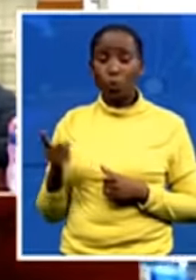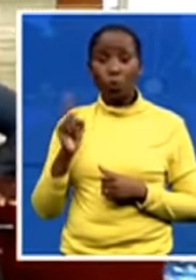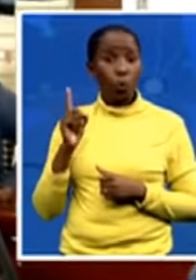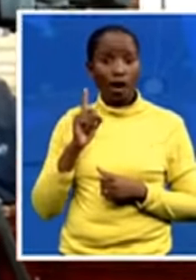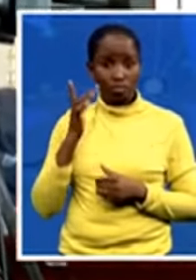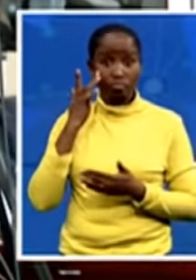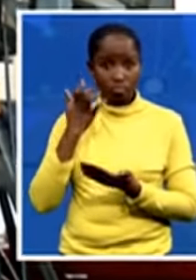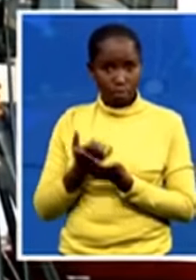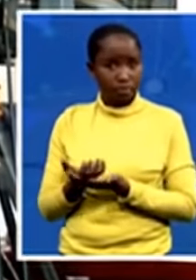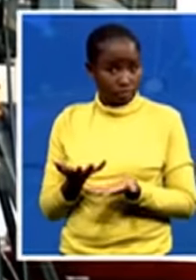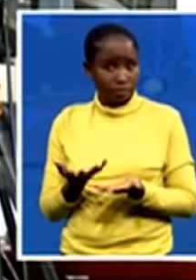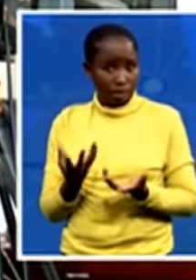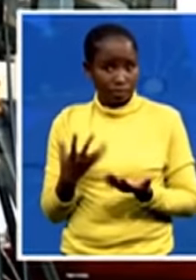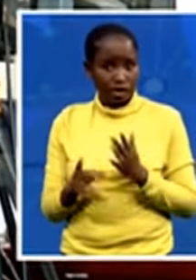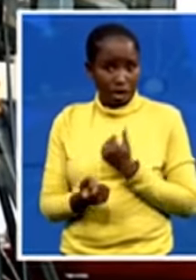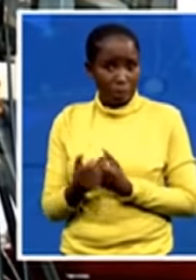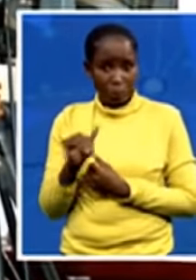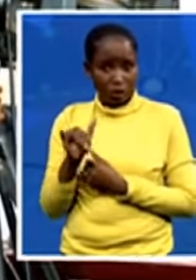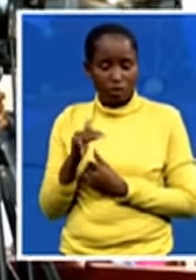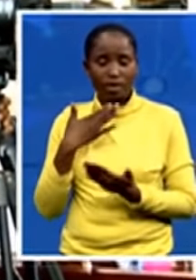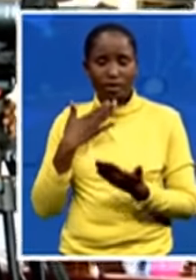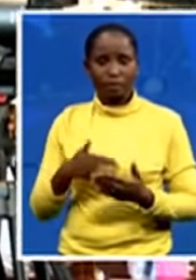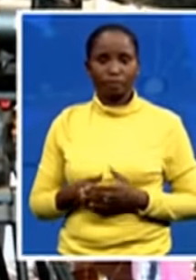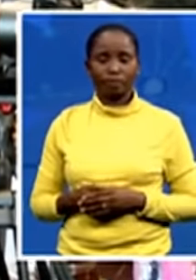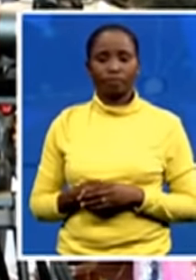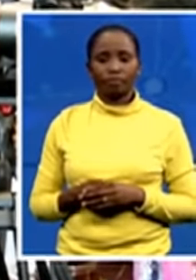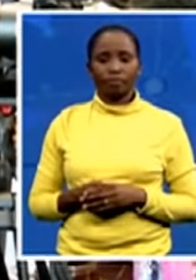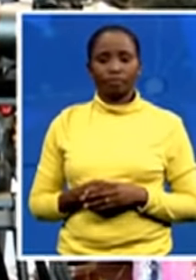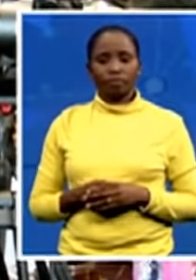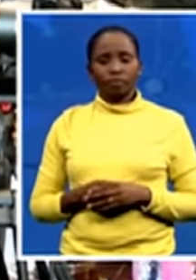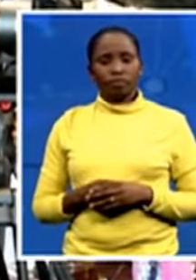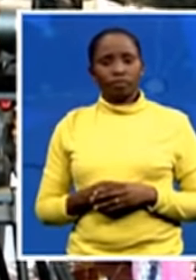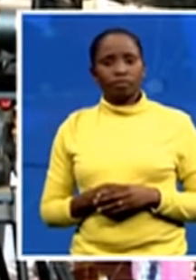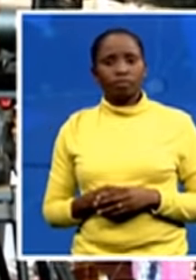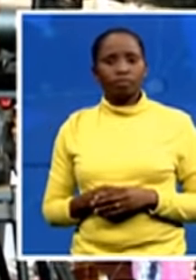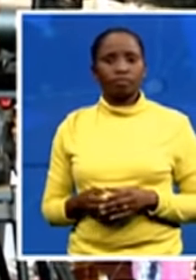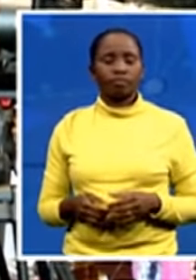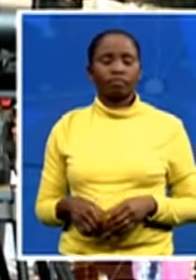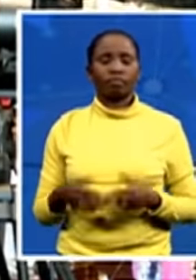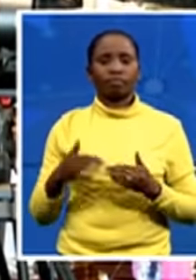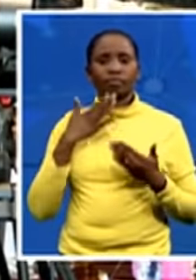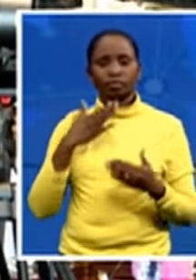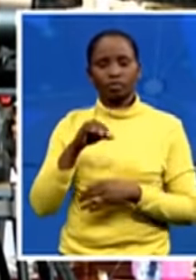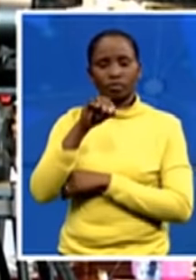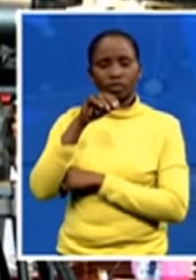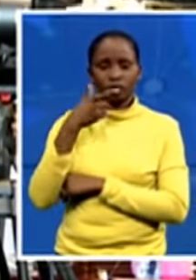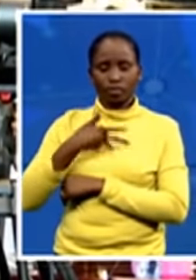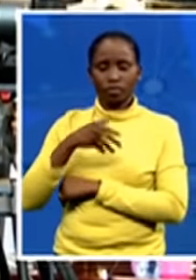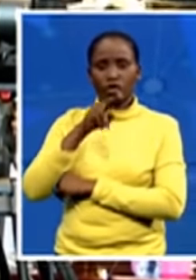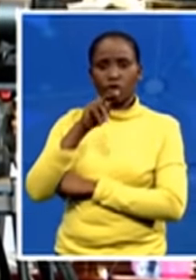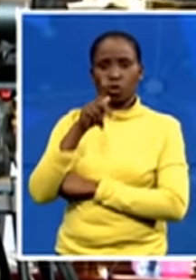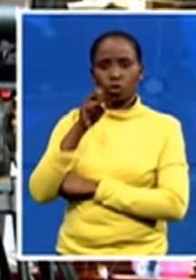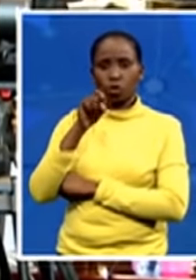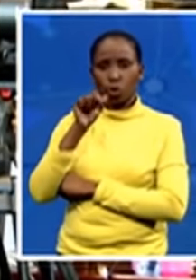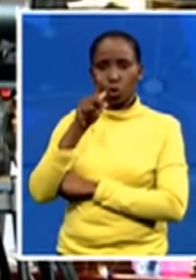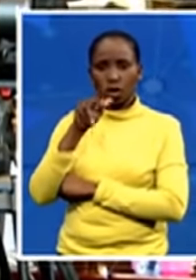Thank you for that. The next question. Nkosi Duma, Minister from Newsroom Africa. Minister, I was just listening to